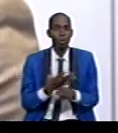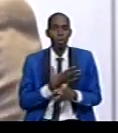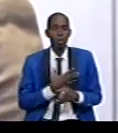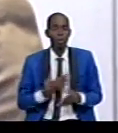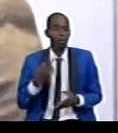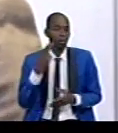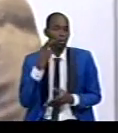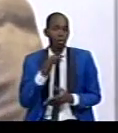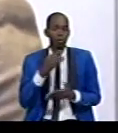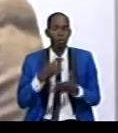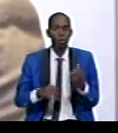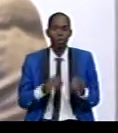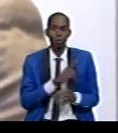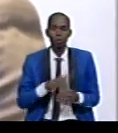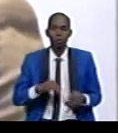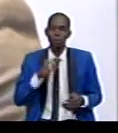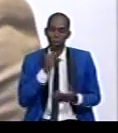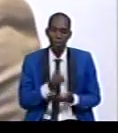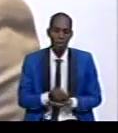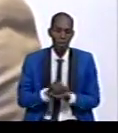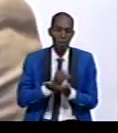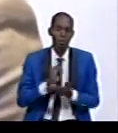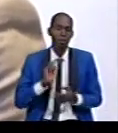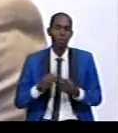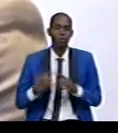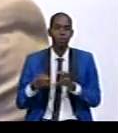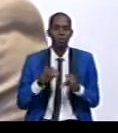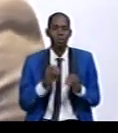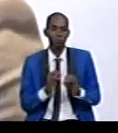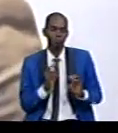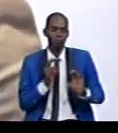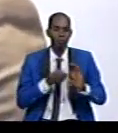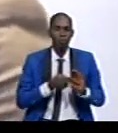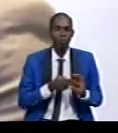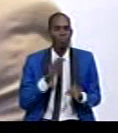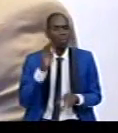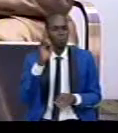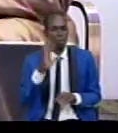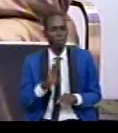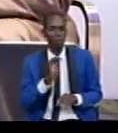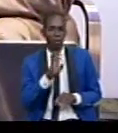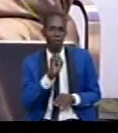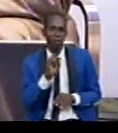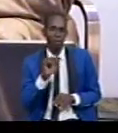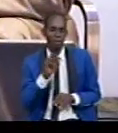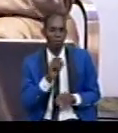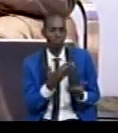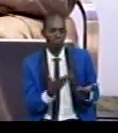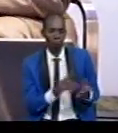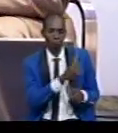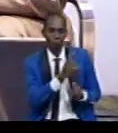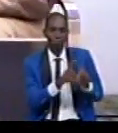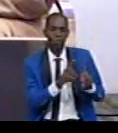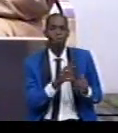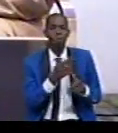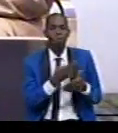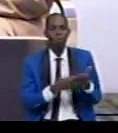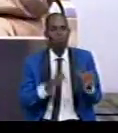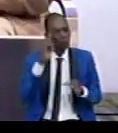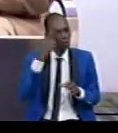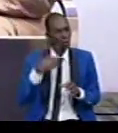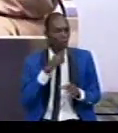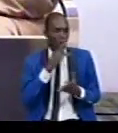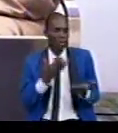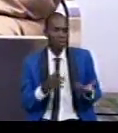the Lord will help us to do in terms of partnership. Pastor Essien, yes. What do you think we are here to